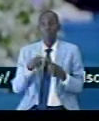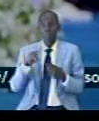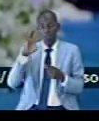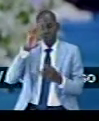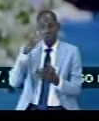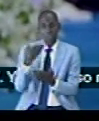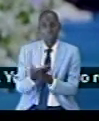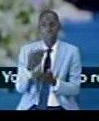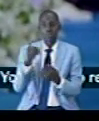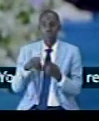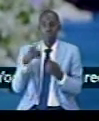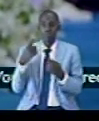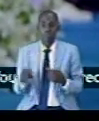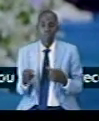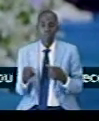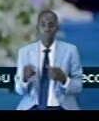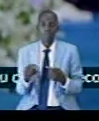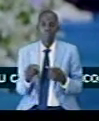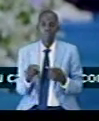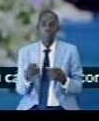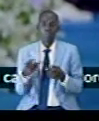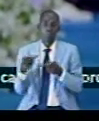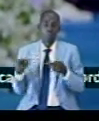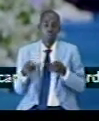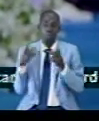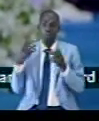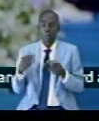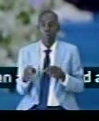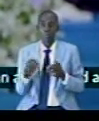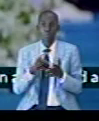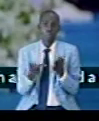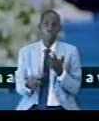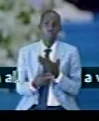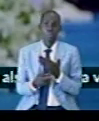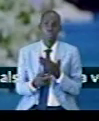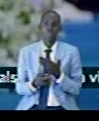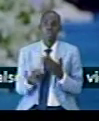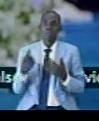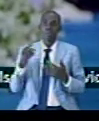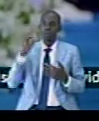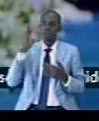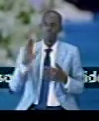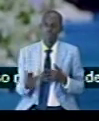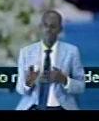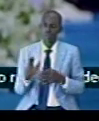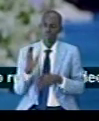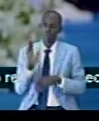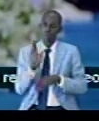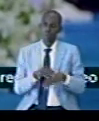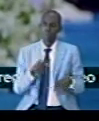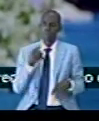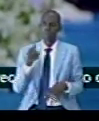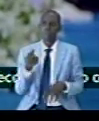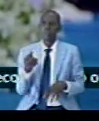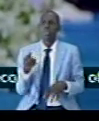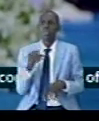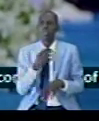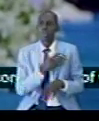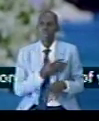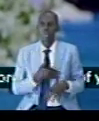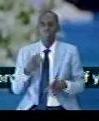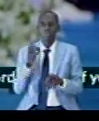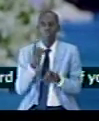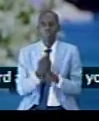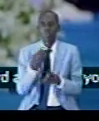our location there, my pastor saw me and called me at the back of the church. He said, I should just believe